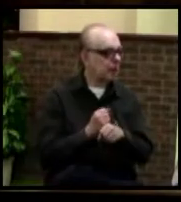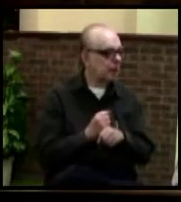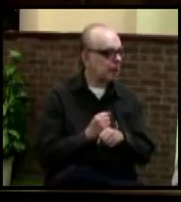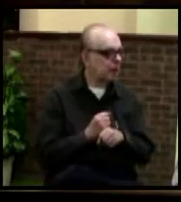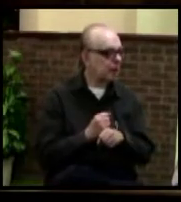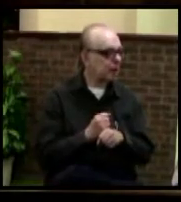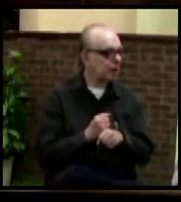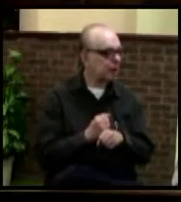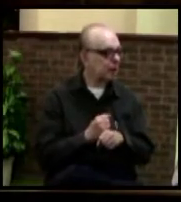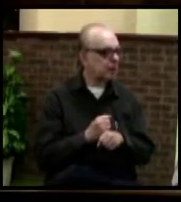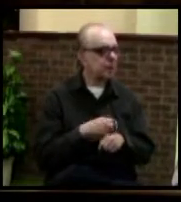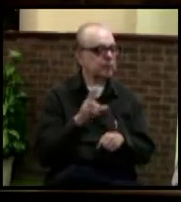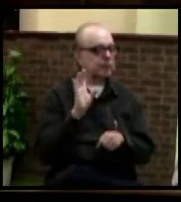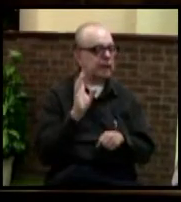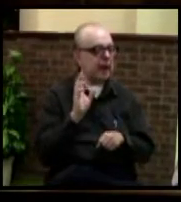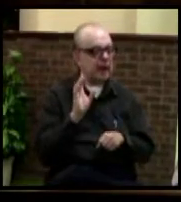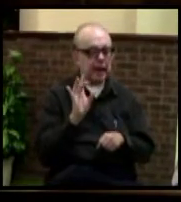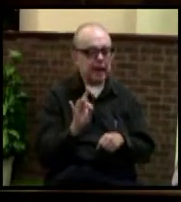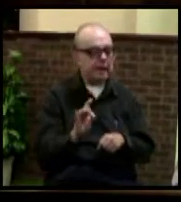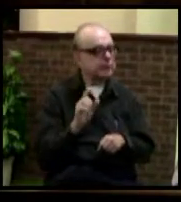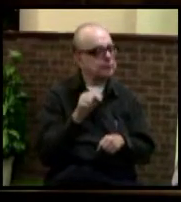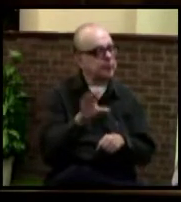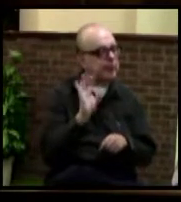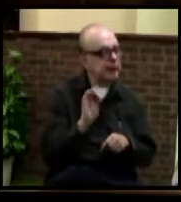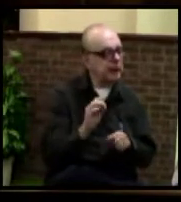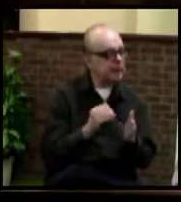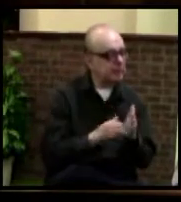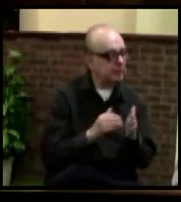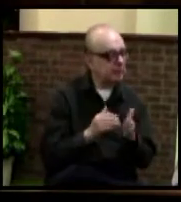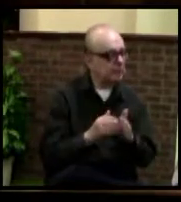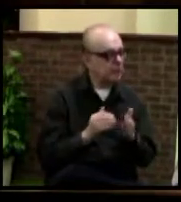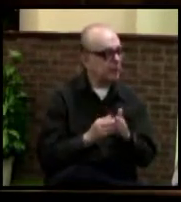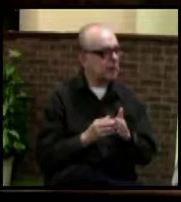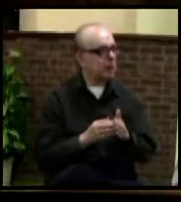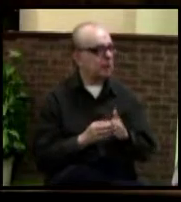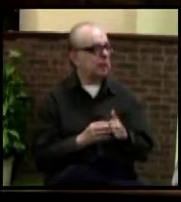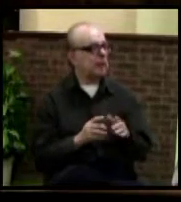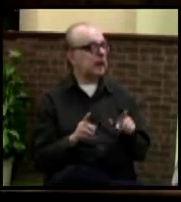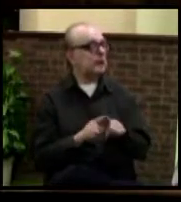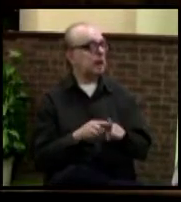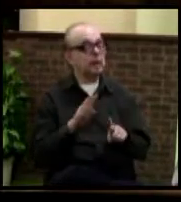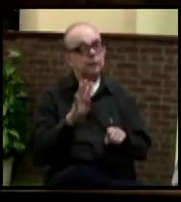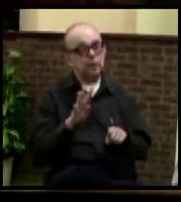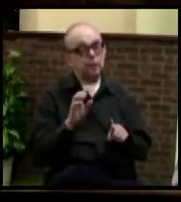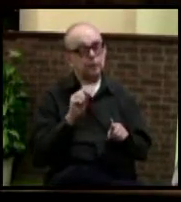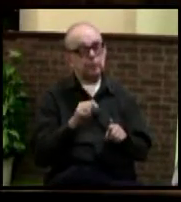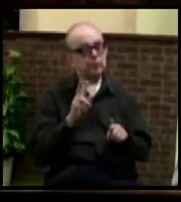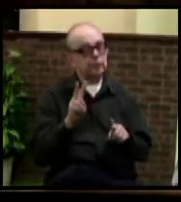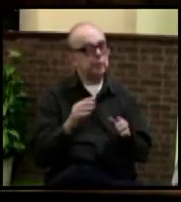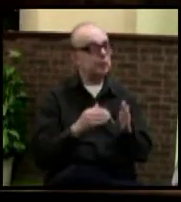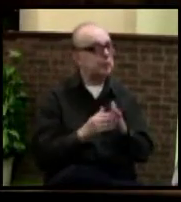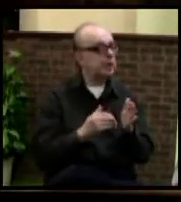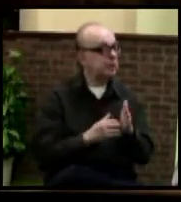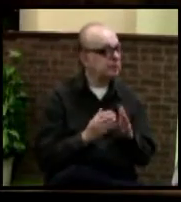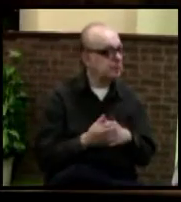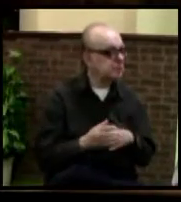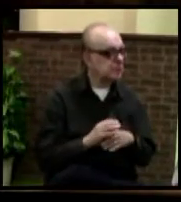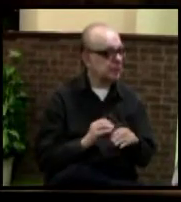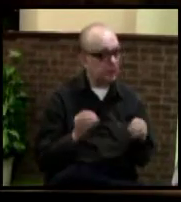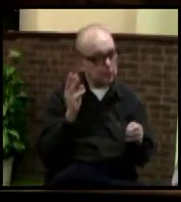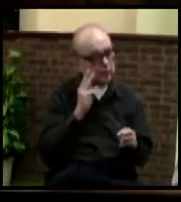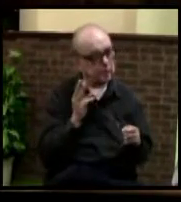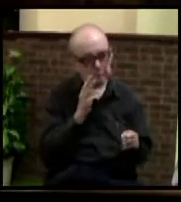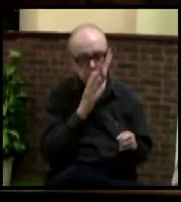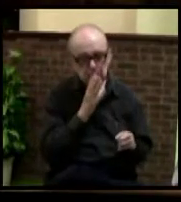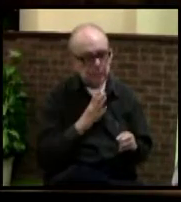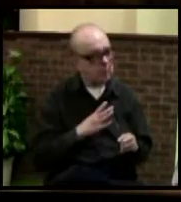her winnings was $8.8 million. So you do the math, that's like $4.2 million. No wonder